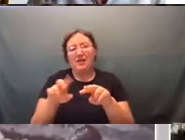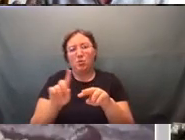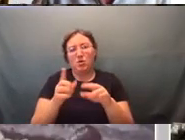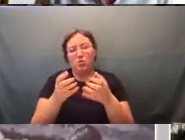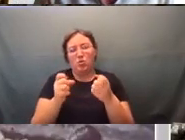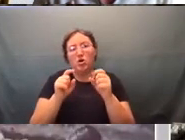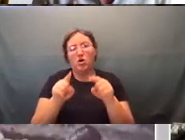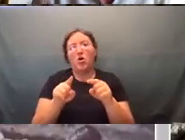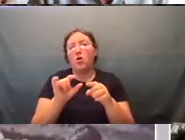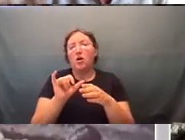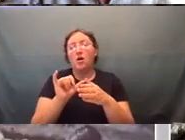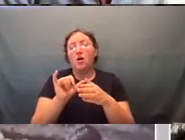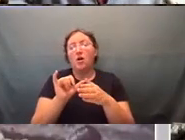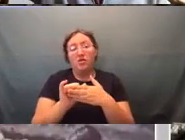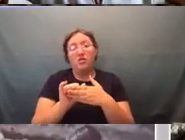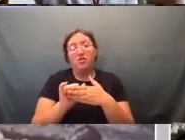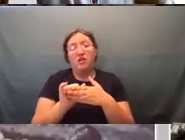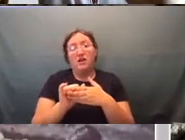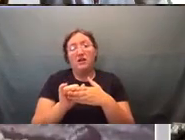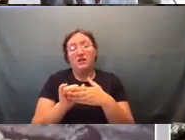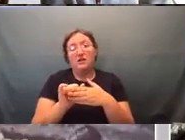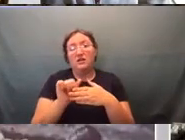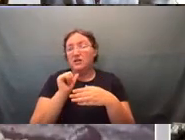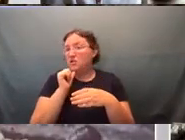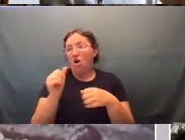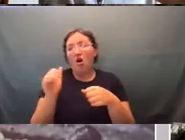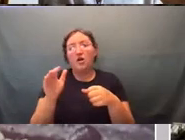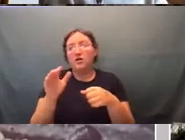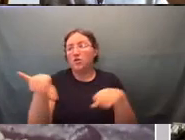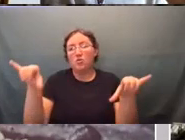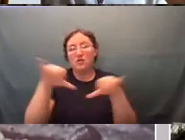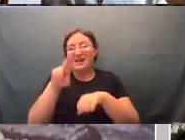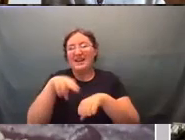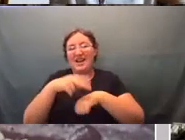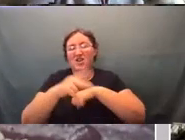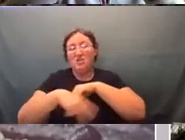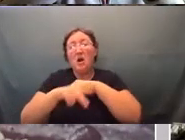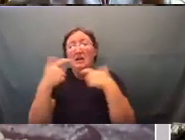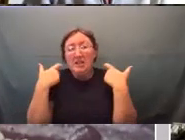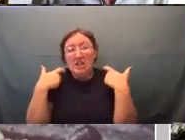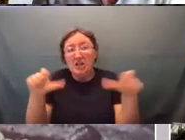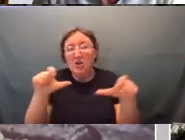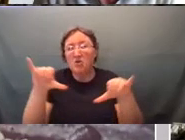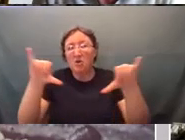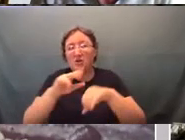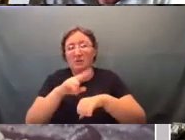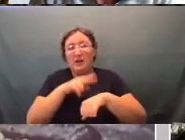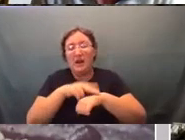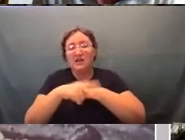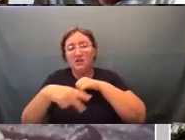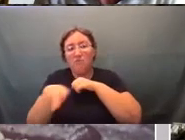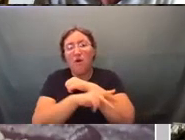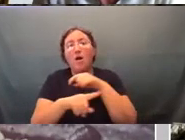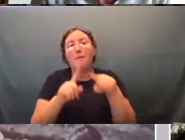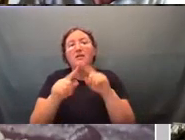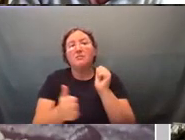which is a far cry from the entirety of Yosemite National Park, which is big and massive, but the most